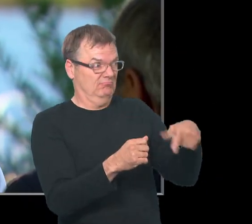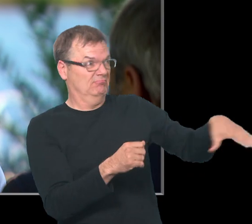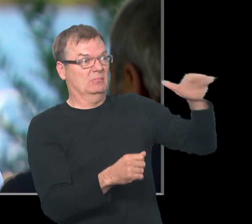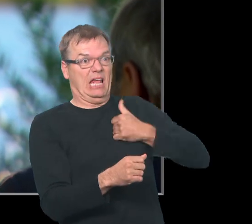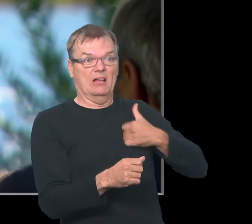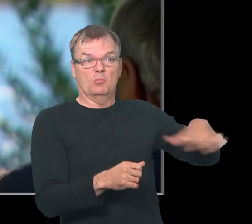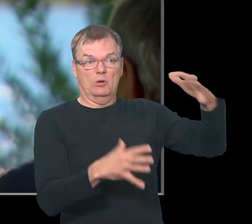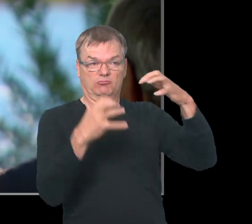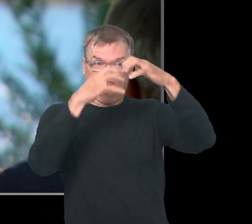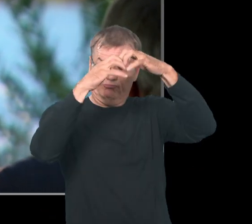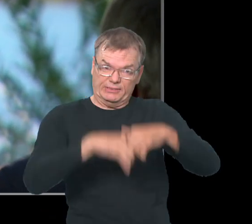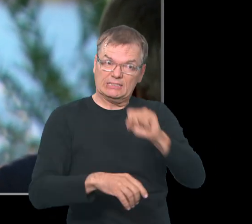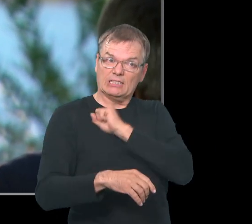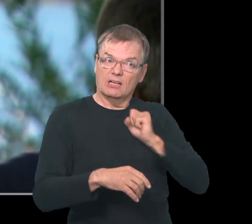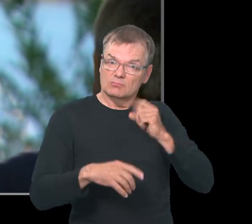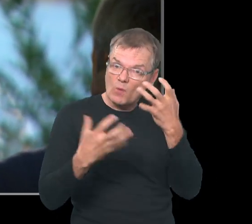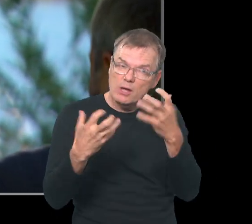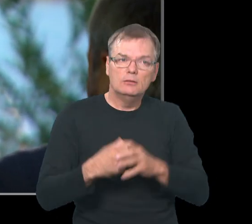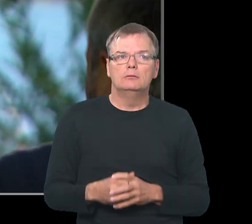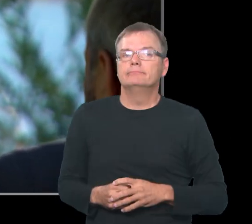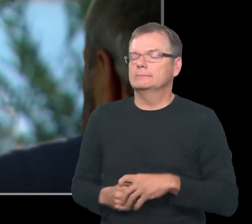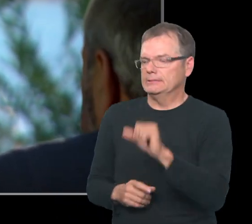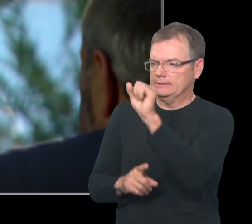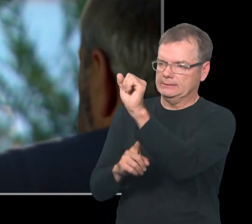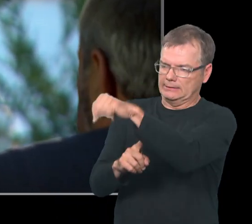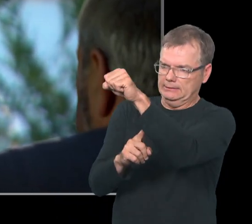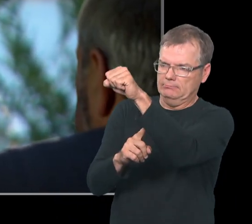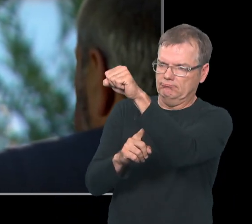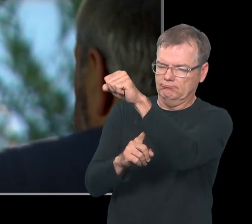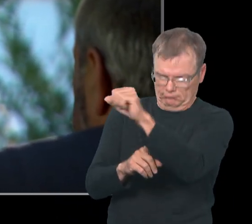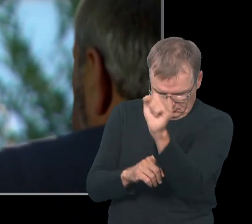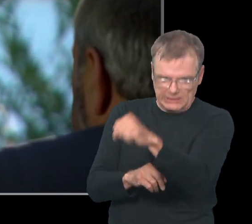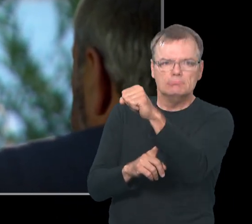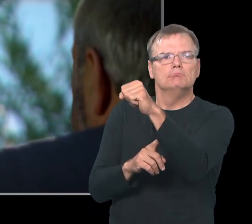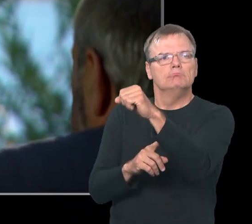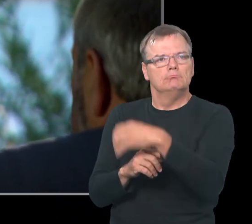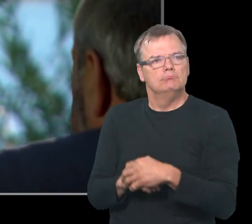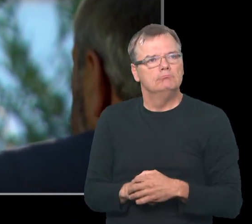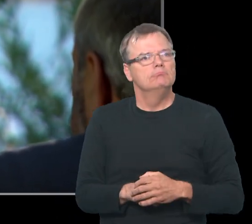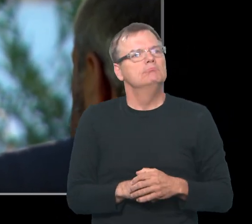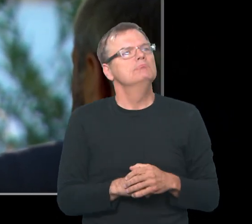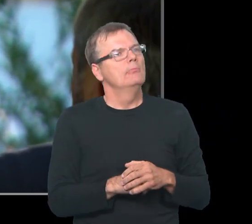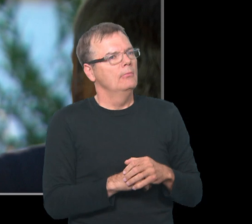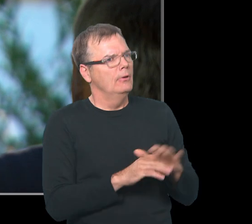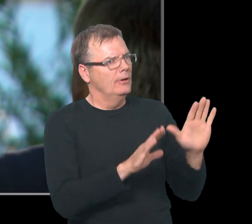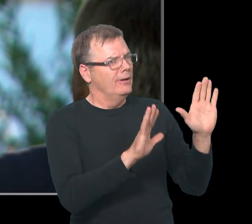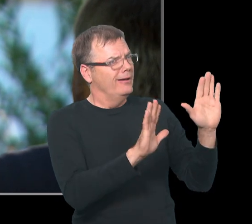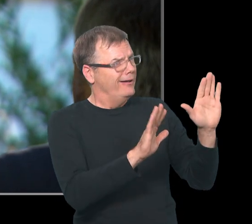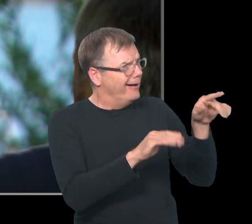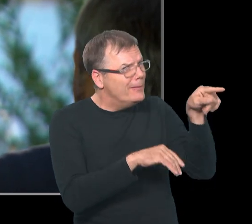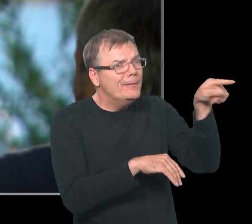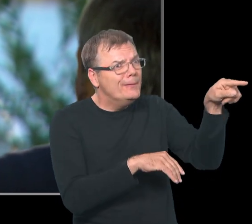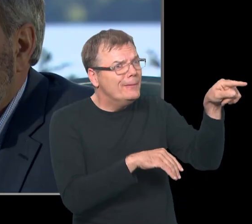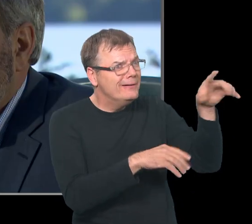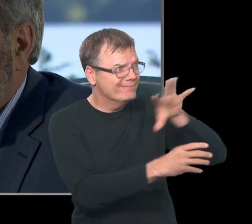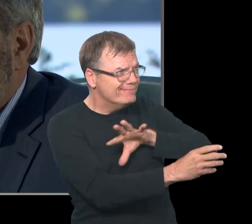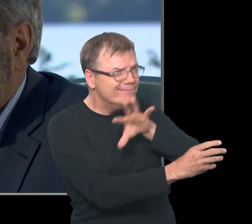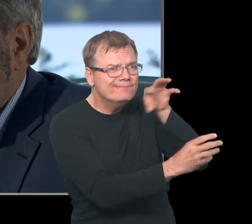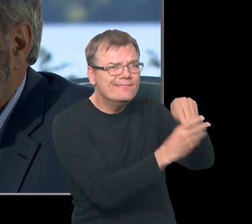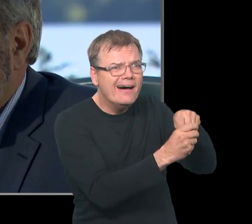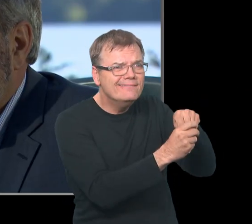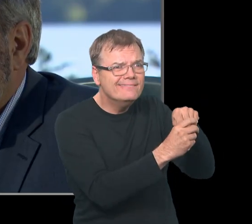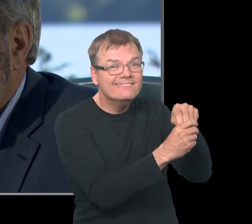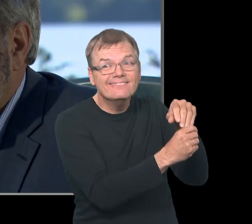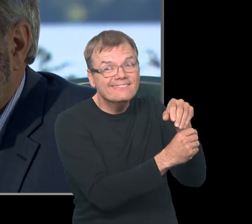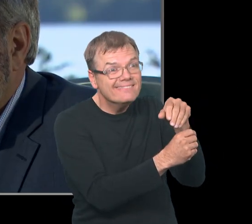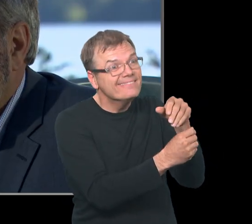knowing that you want to abolish the Senate when you actually need the Senate to govern? Many of the